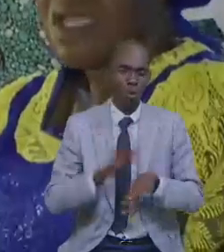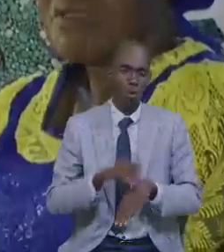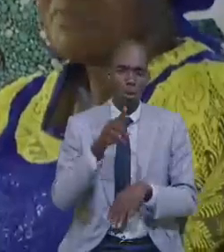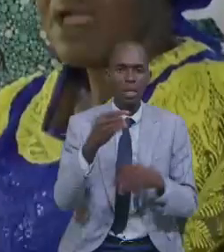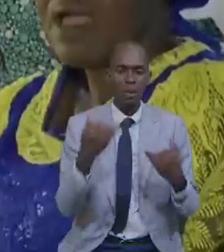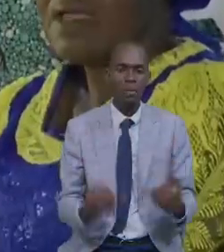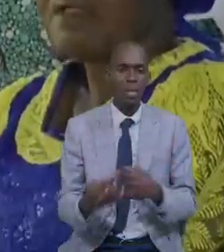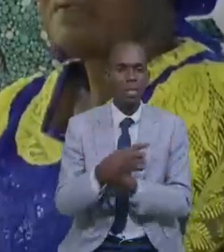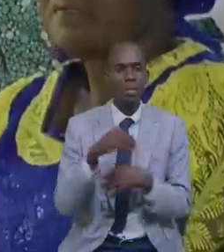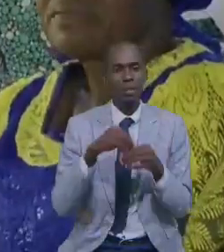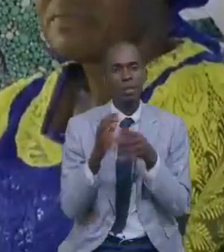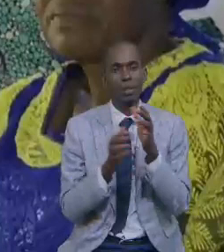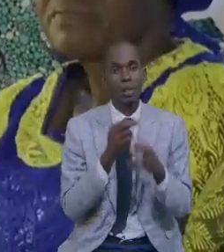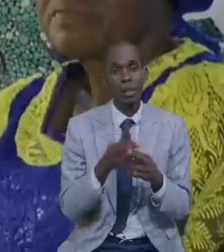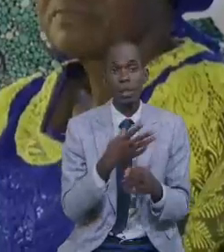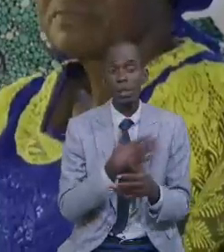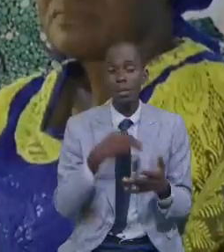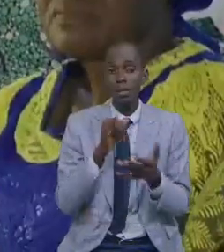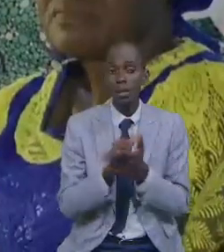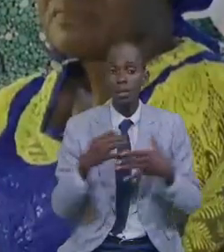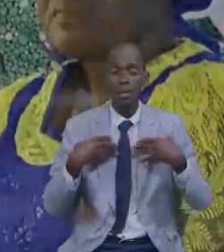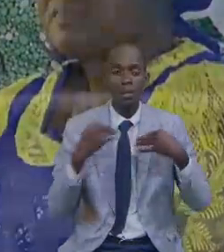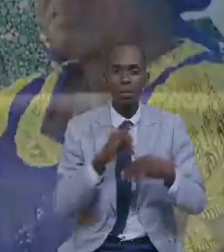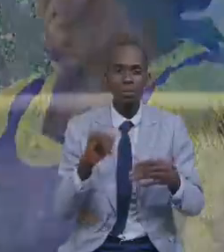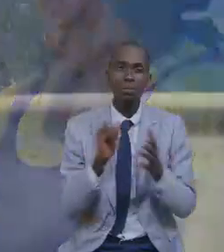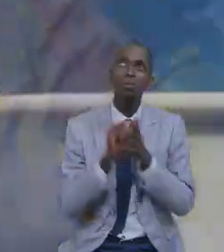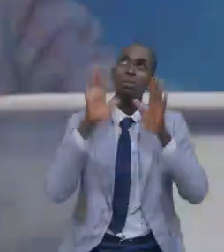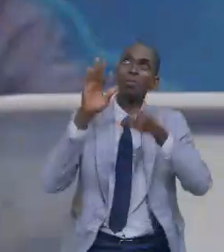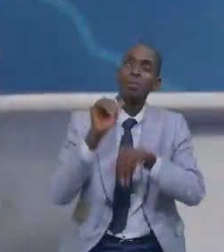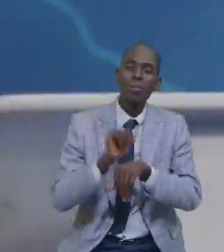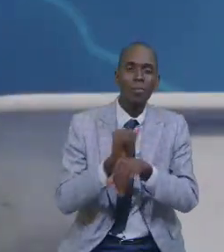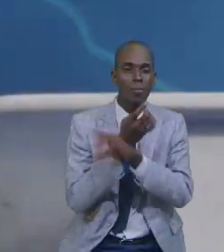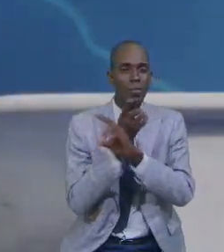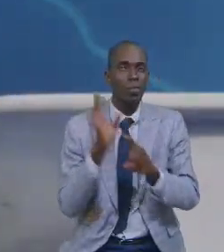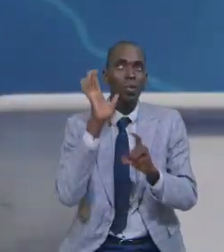Jesus' name. And that healing, that miracle, deliverance will come upon